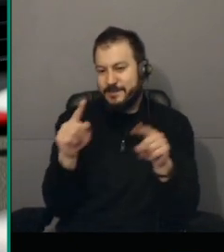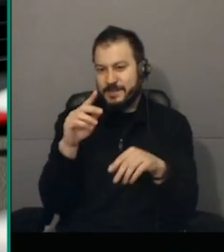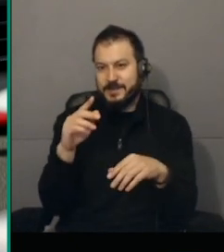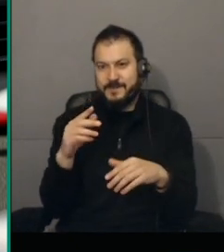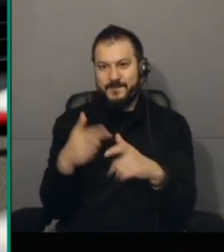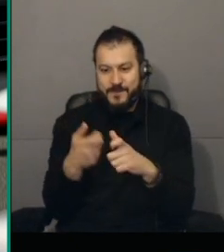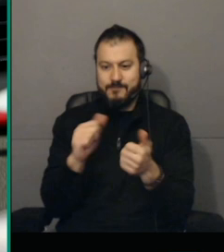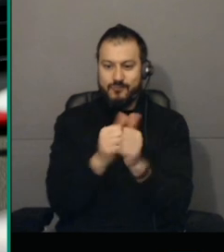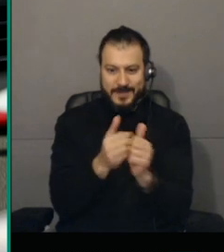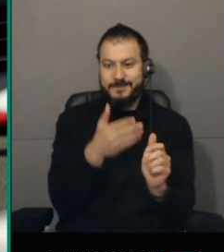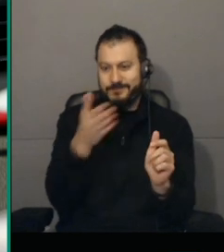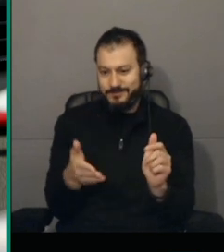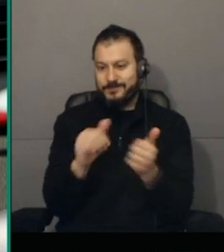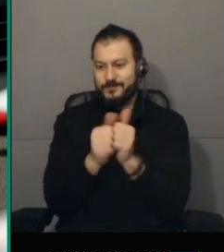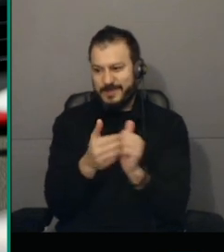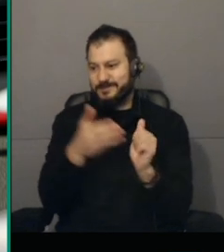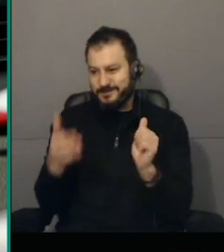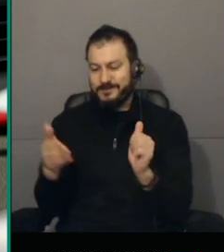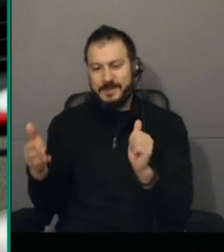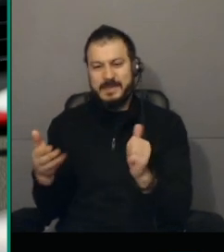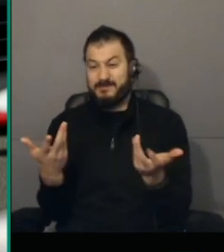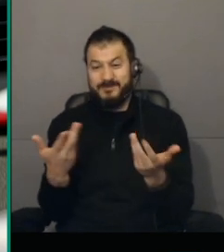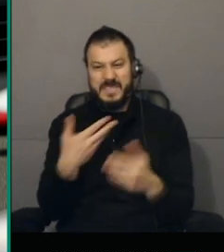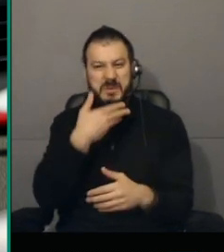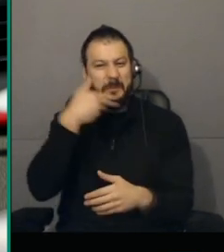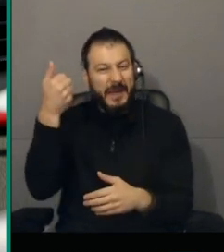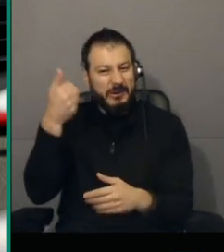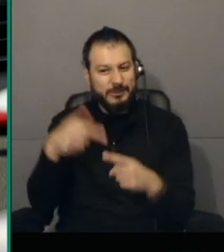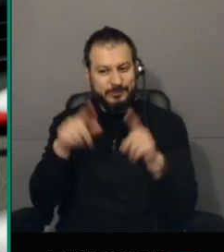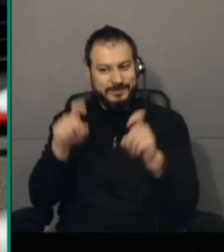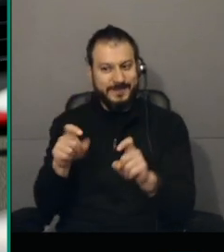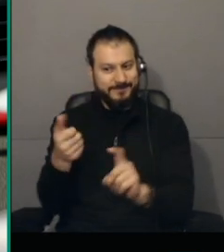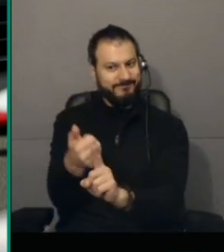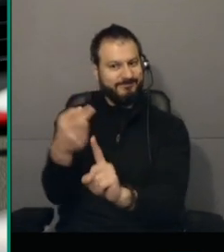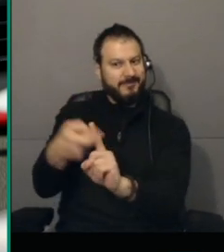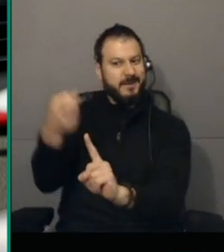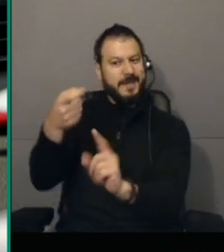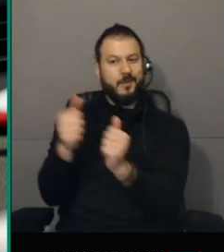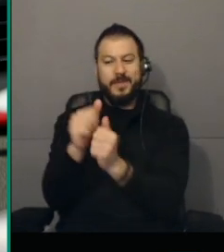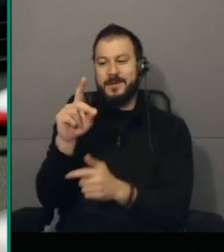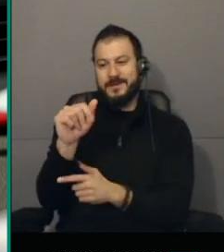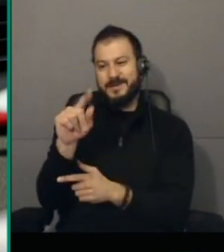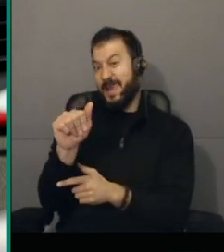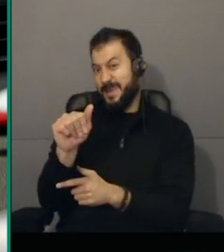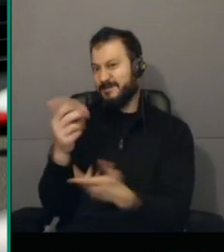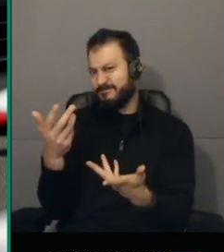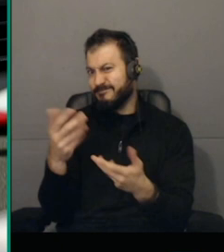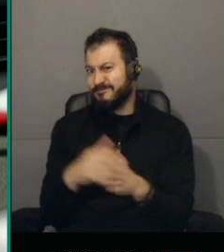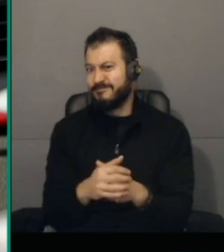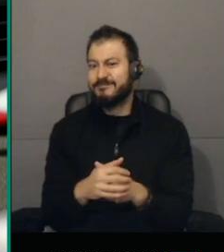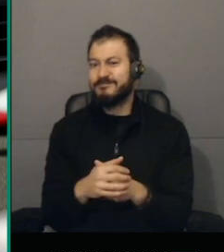race to race. Wouldn't it be better to just test all of this automatically with our data?